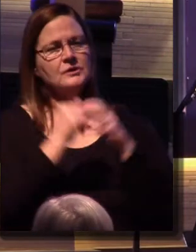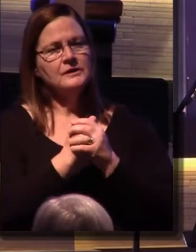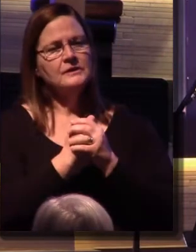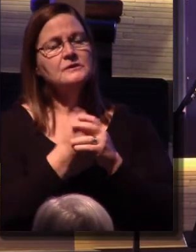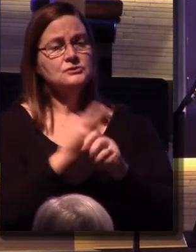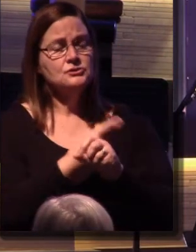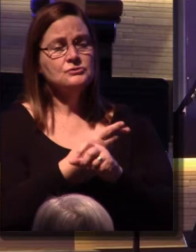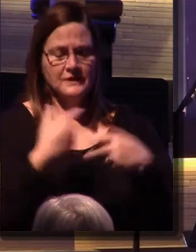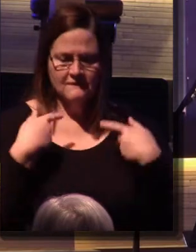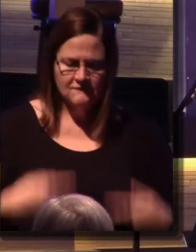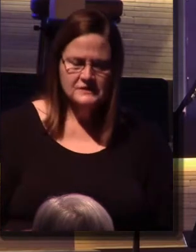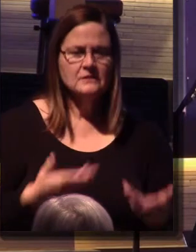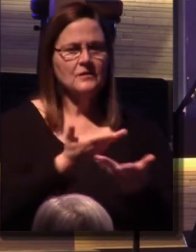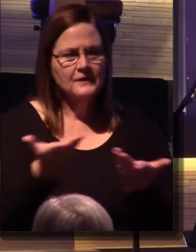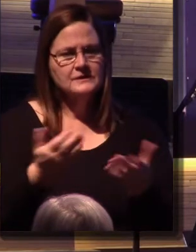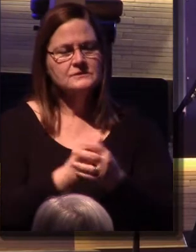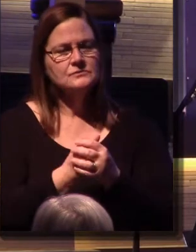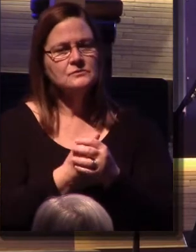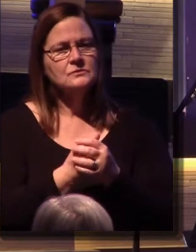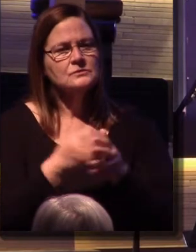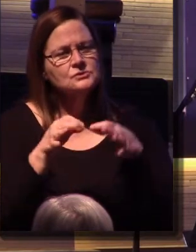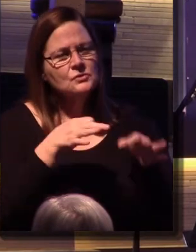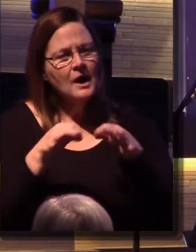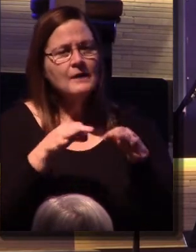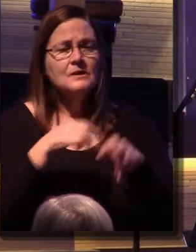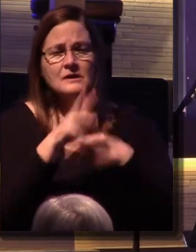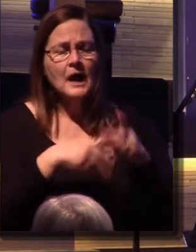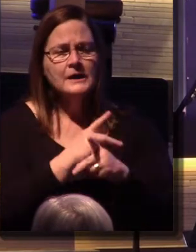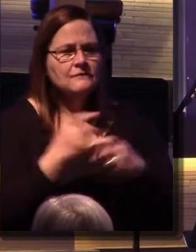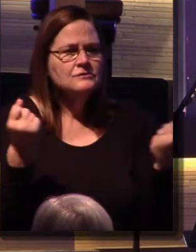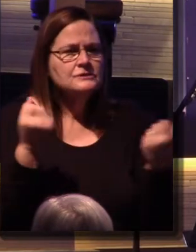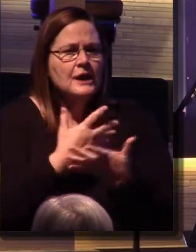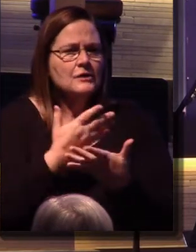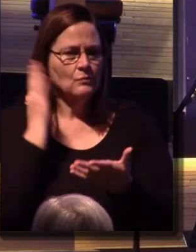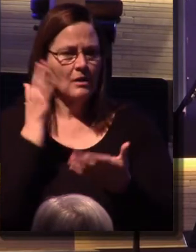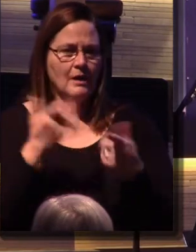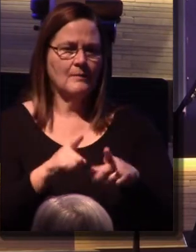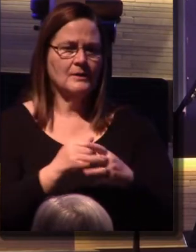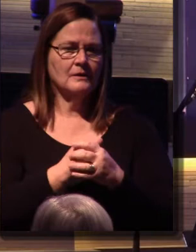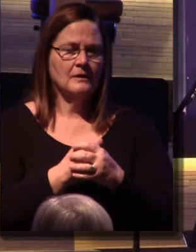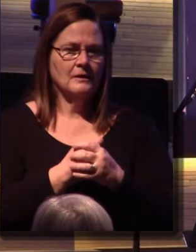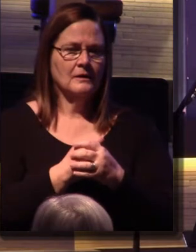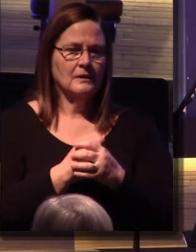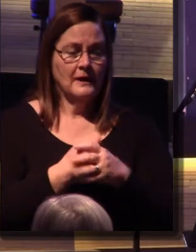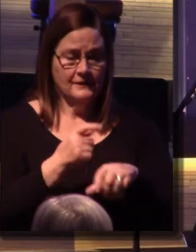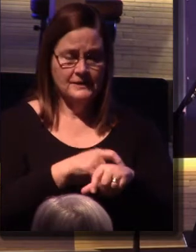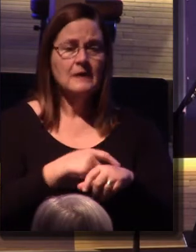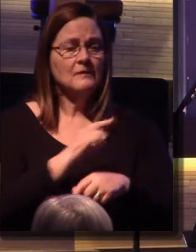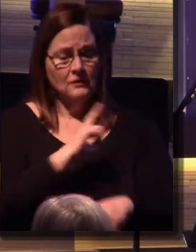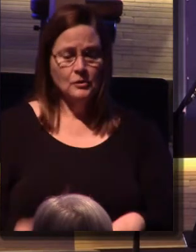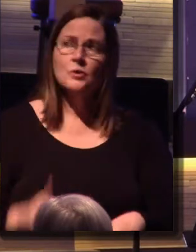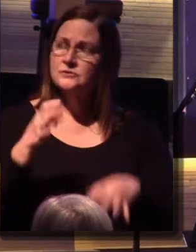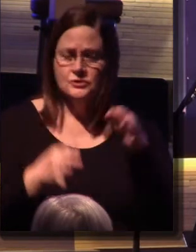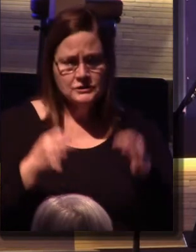of he's using the physical elements to describe the kind of terror that is going to take place at the